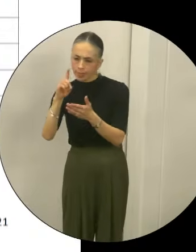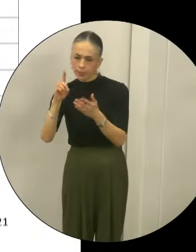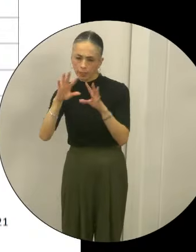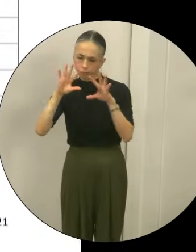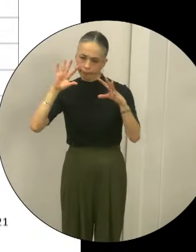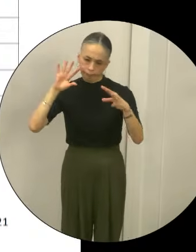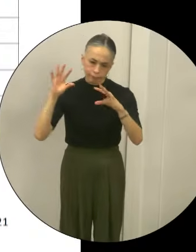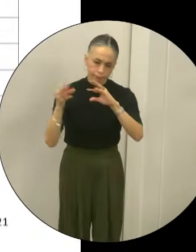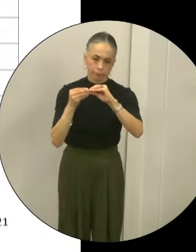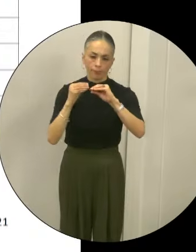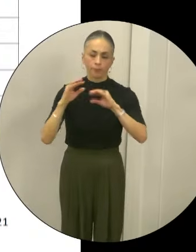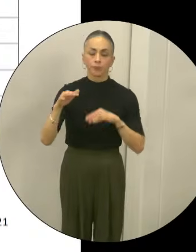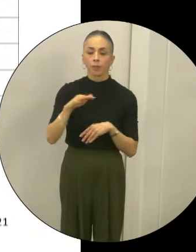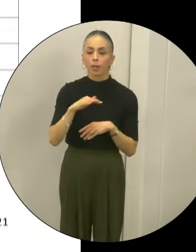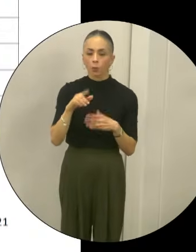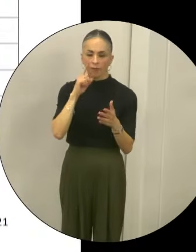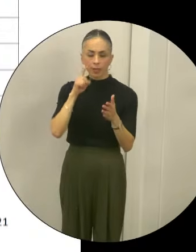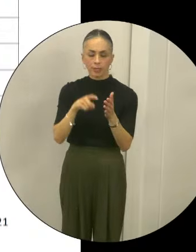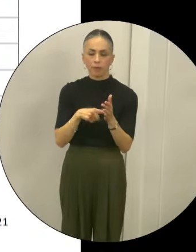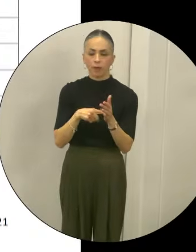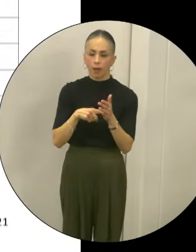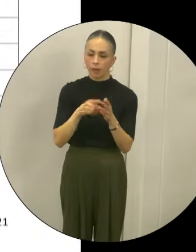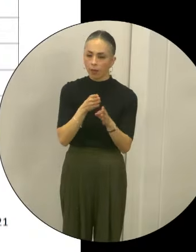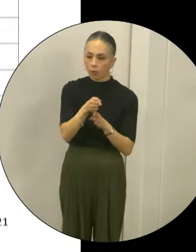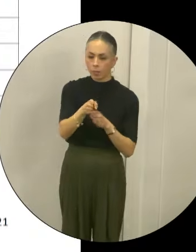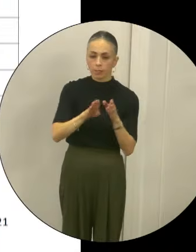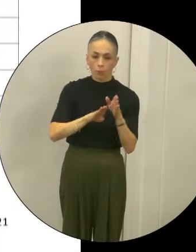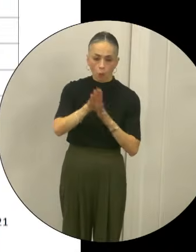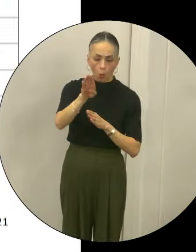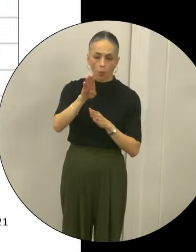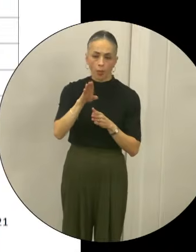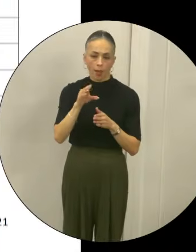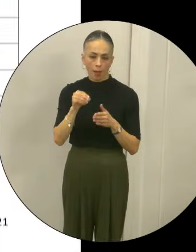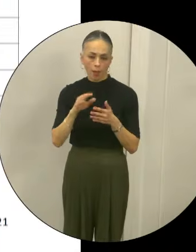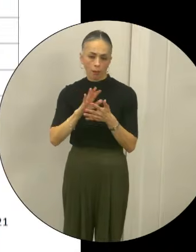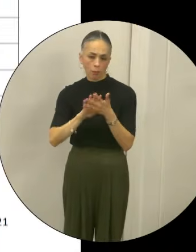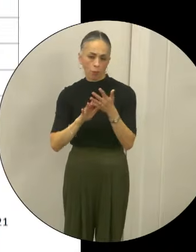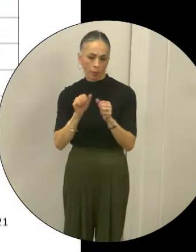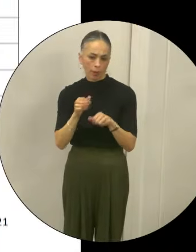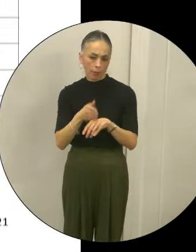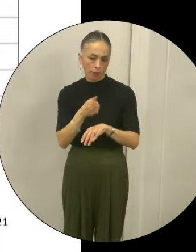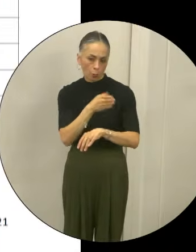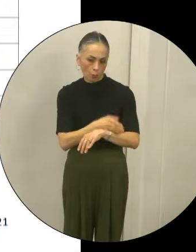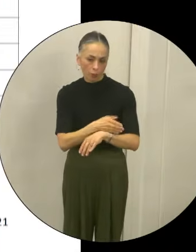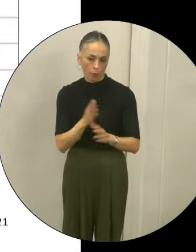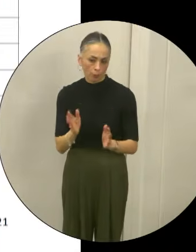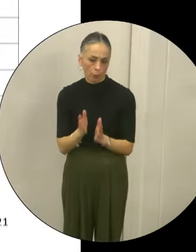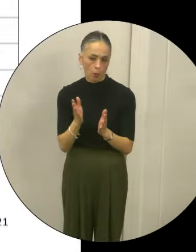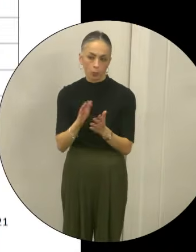to identify areas of growth and to implement systems and structures that promote improvement.